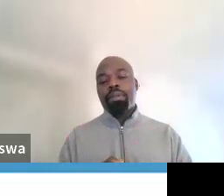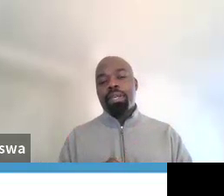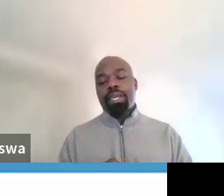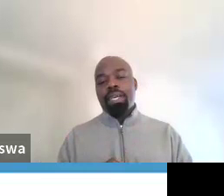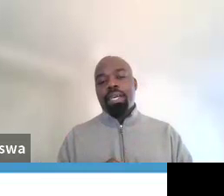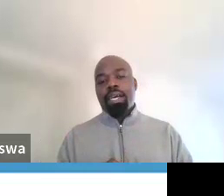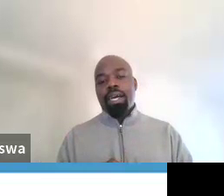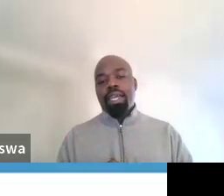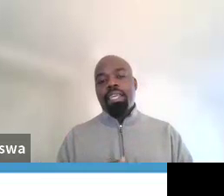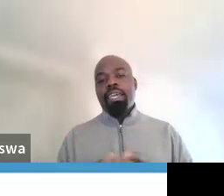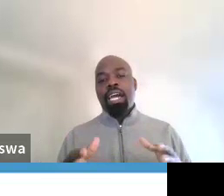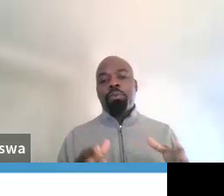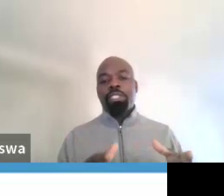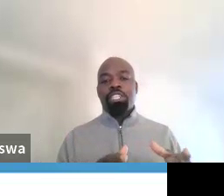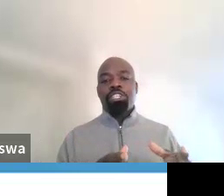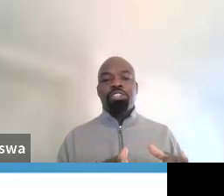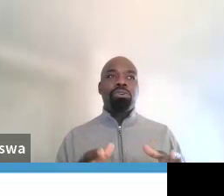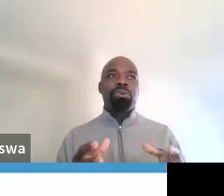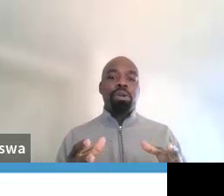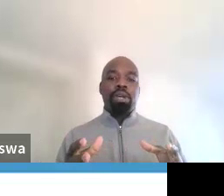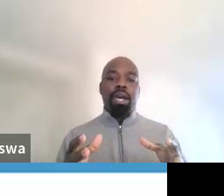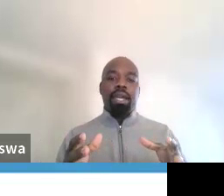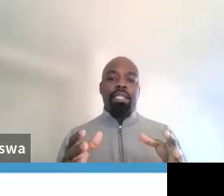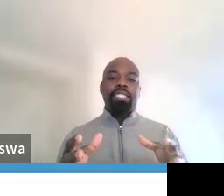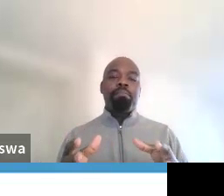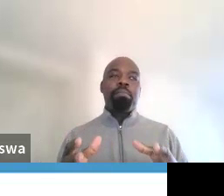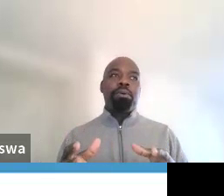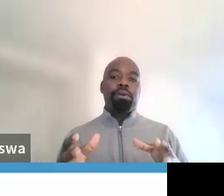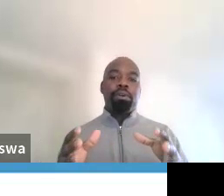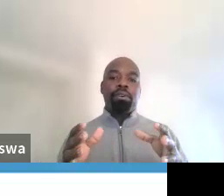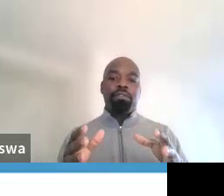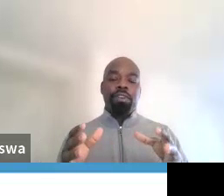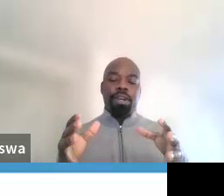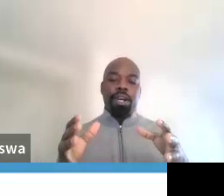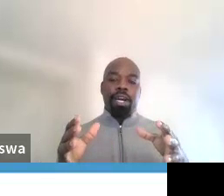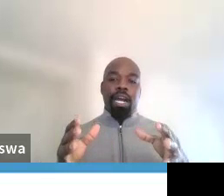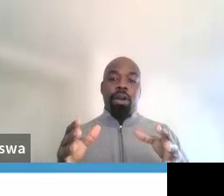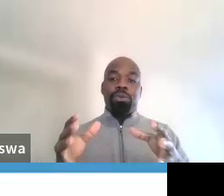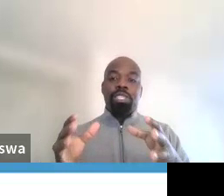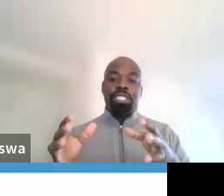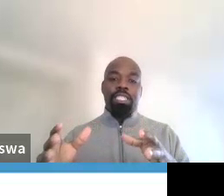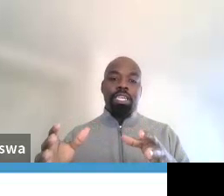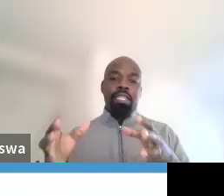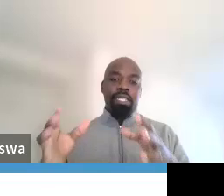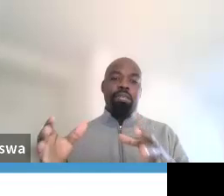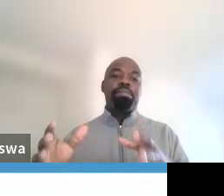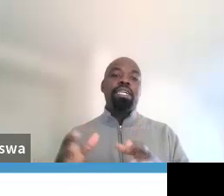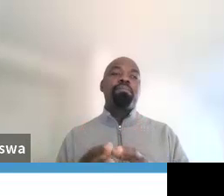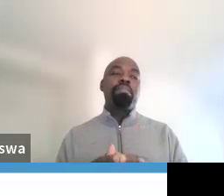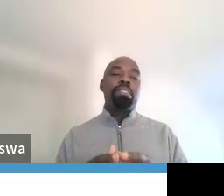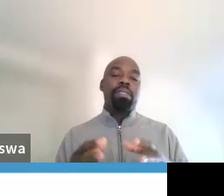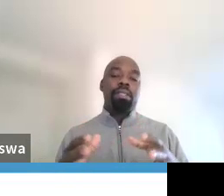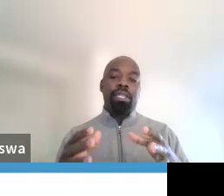effective. And then I'll present to you an example of our UHC Day